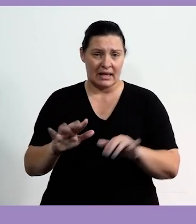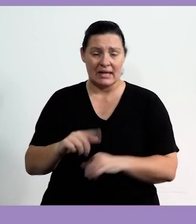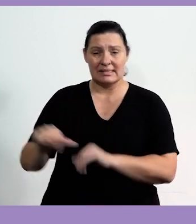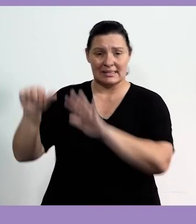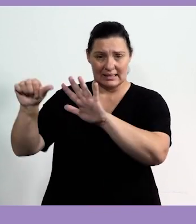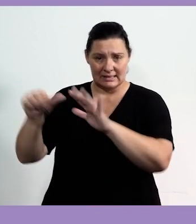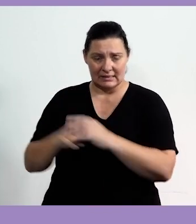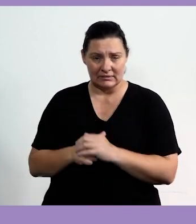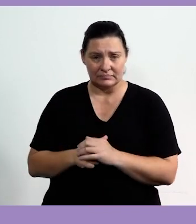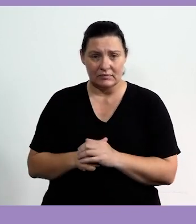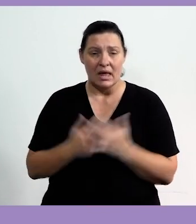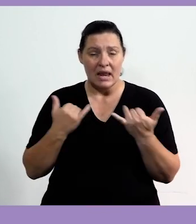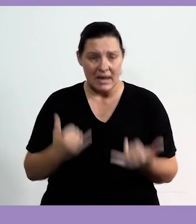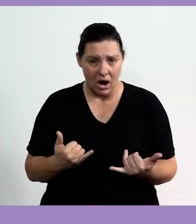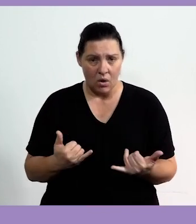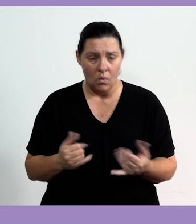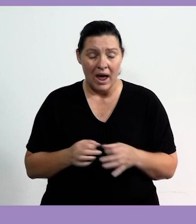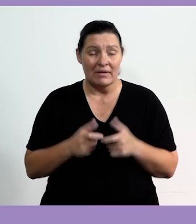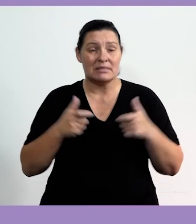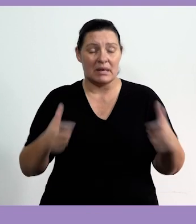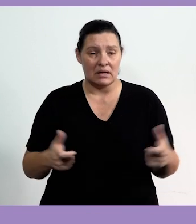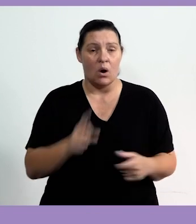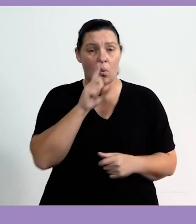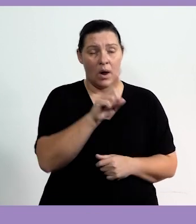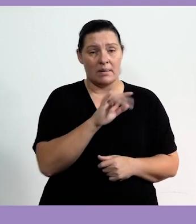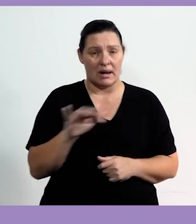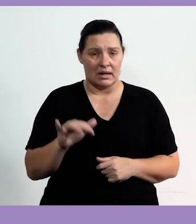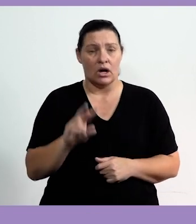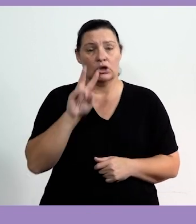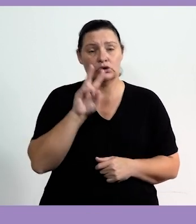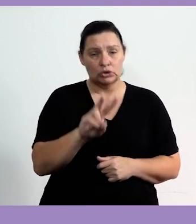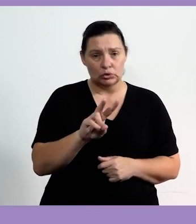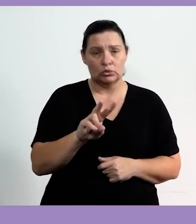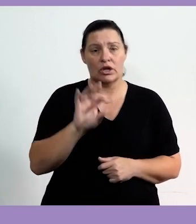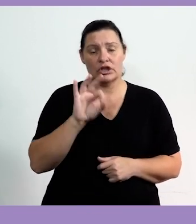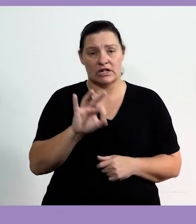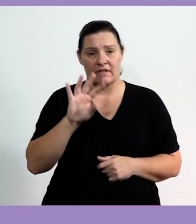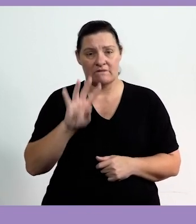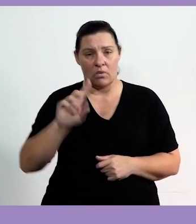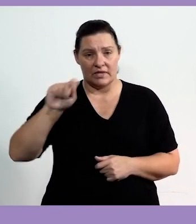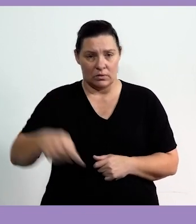the exponent 6, it becomes, when we expand it,